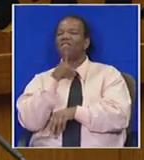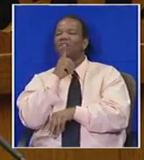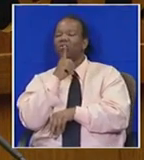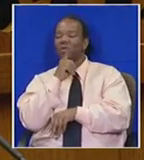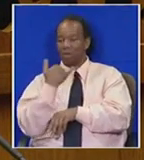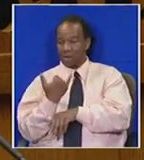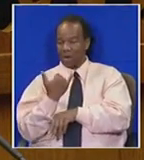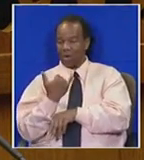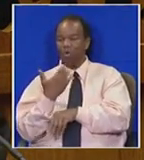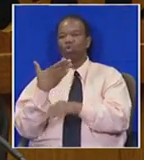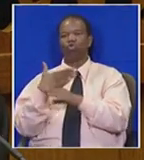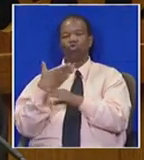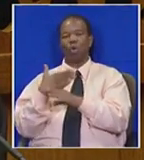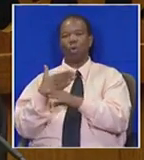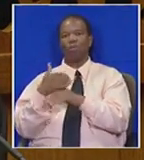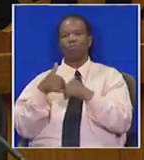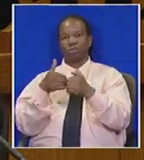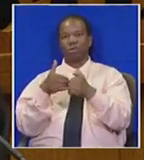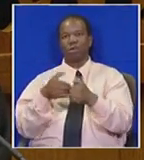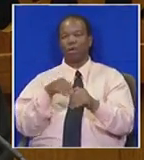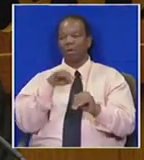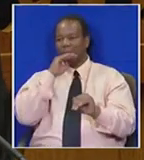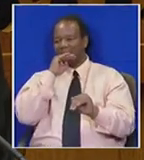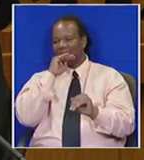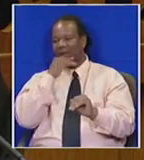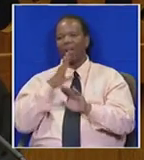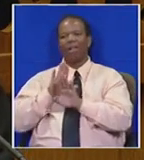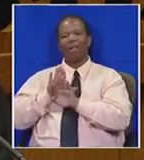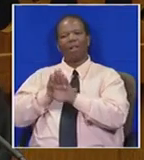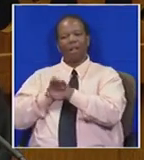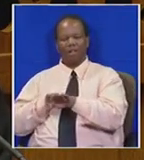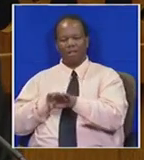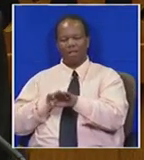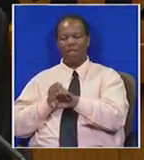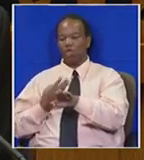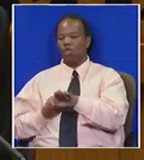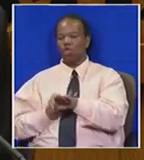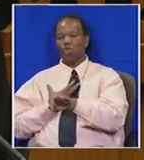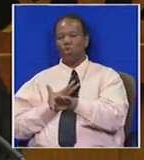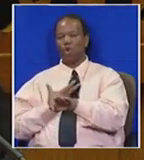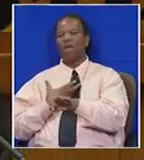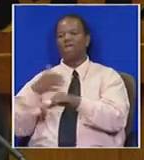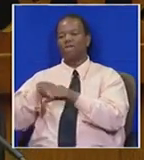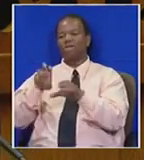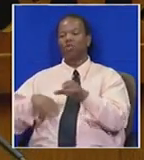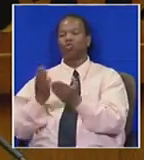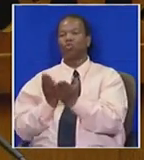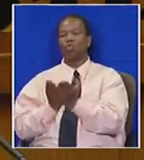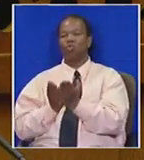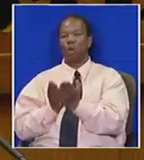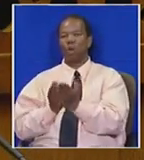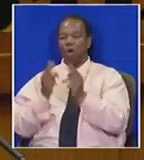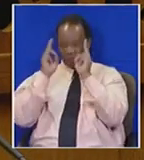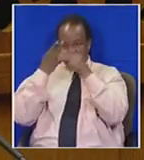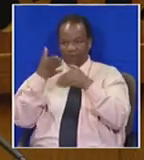created, this lags behind the much larger number of young people who leave school and university and need